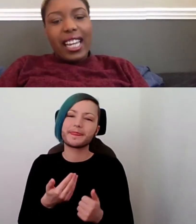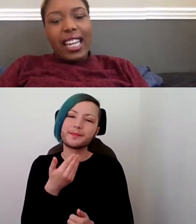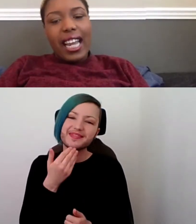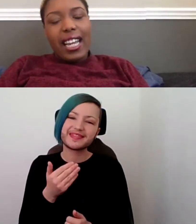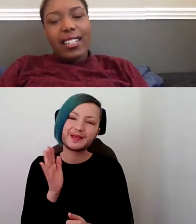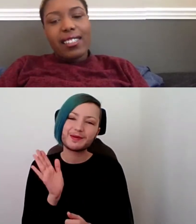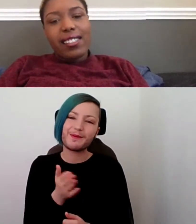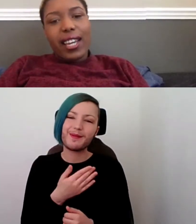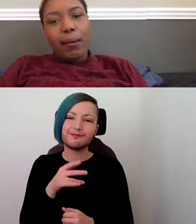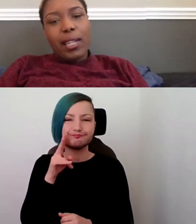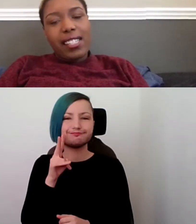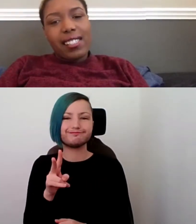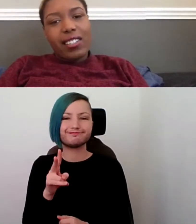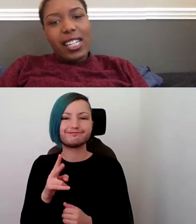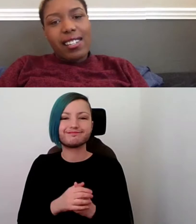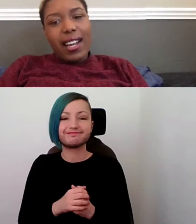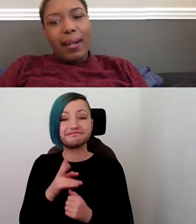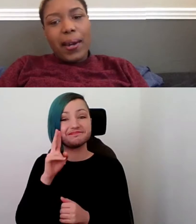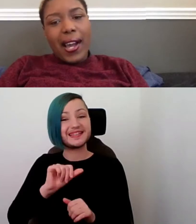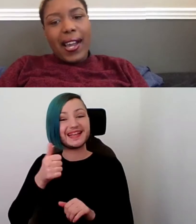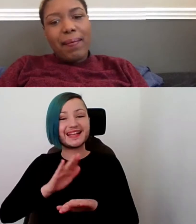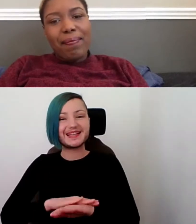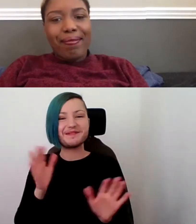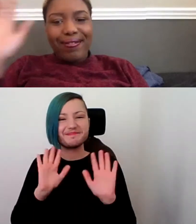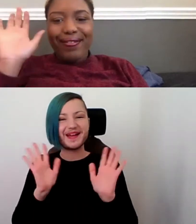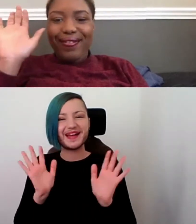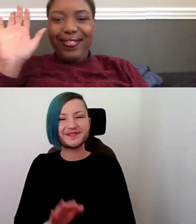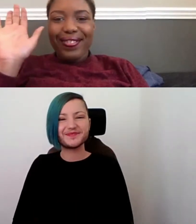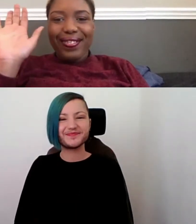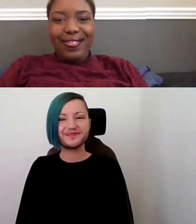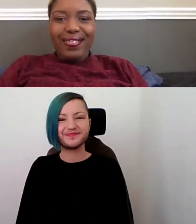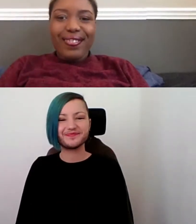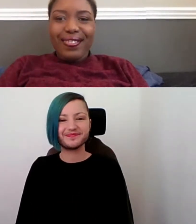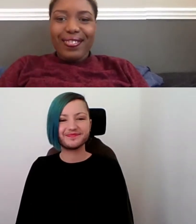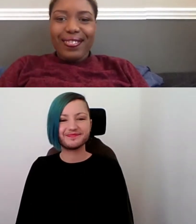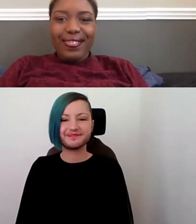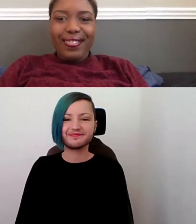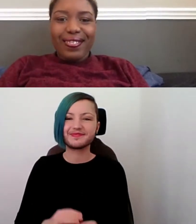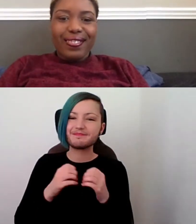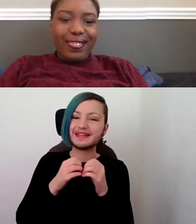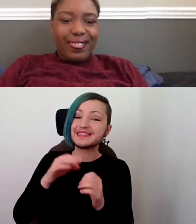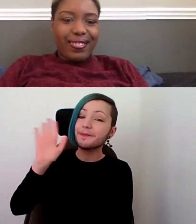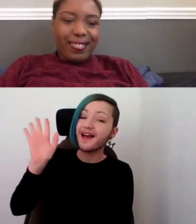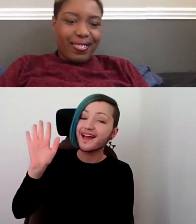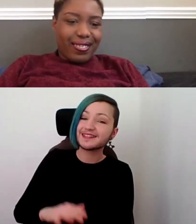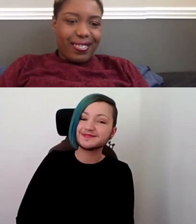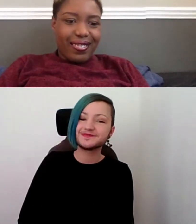for staying, and yeah, see you next time. Bye. Bye.